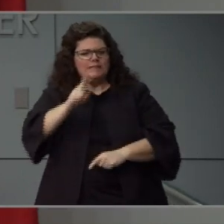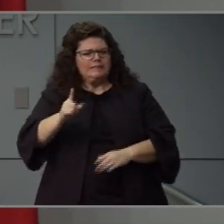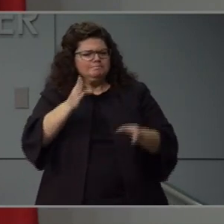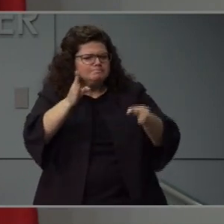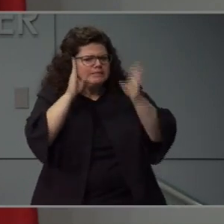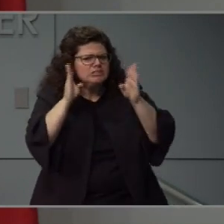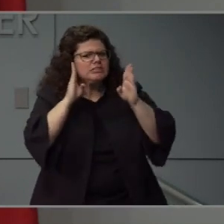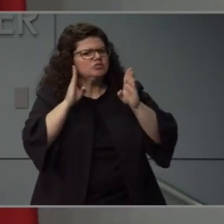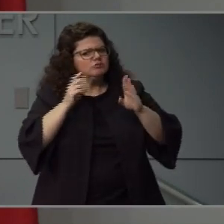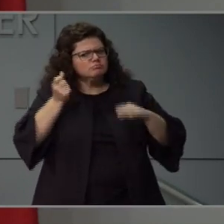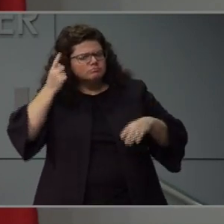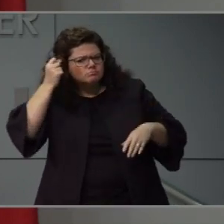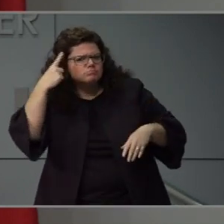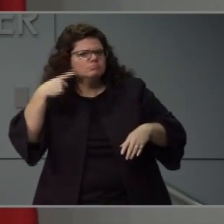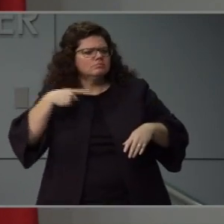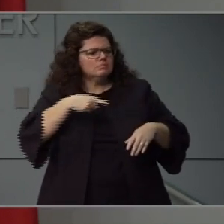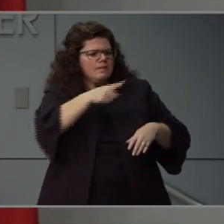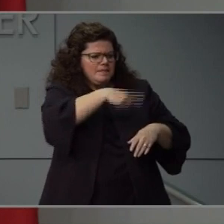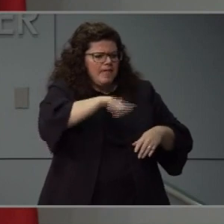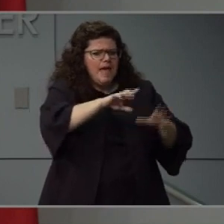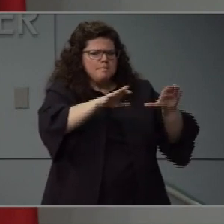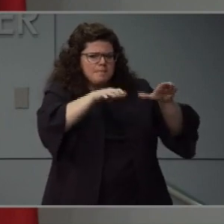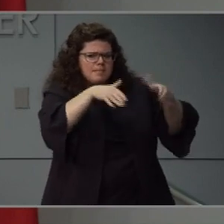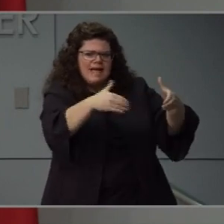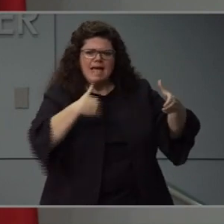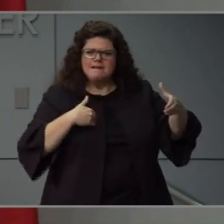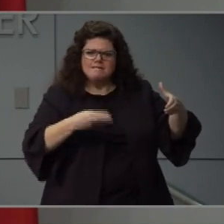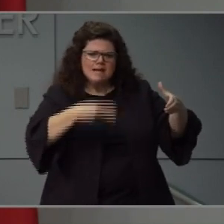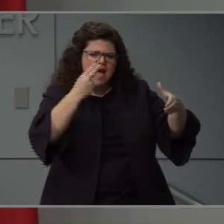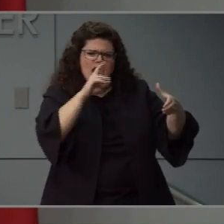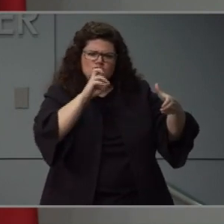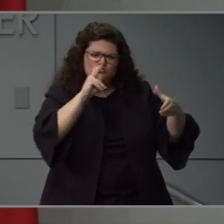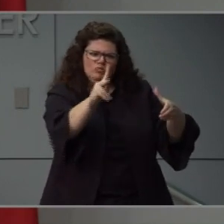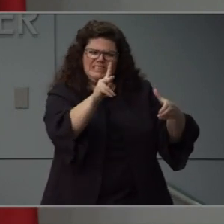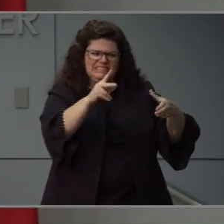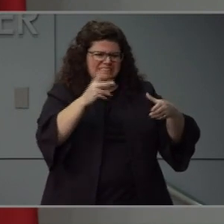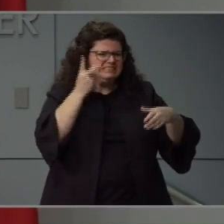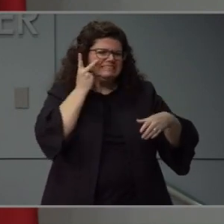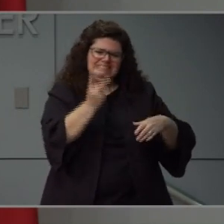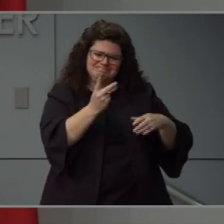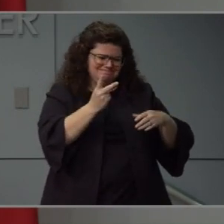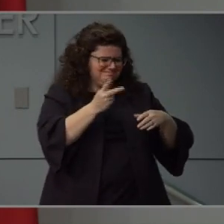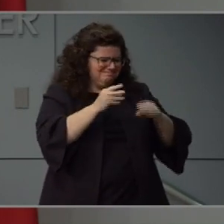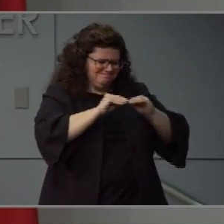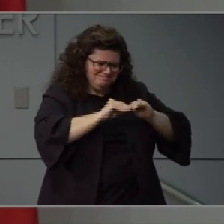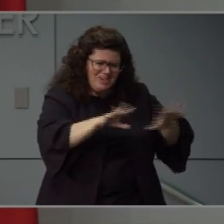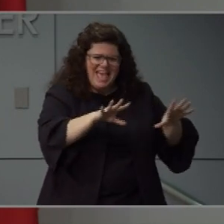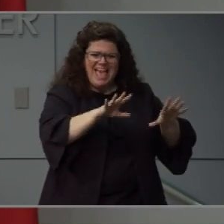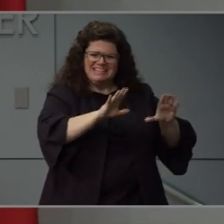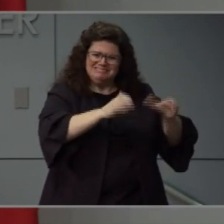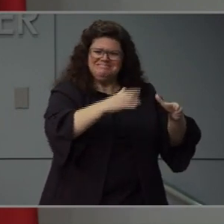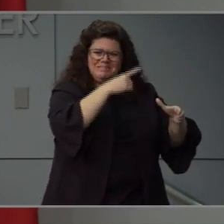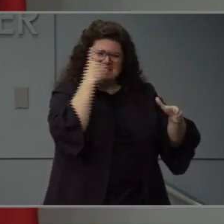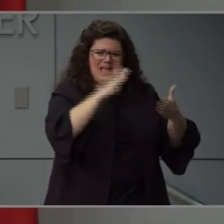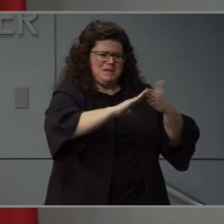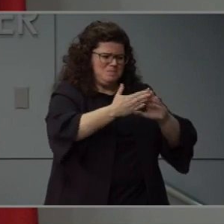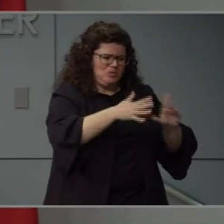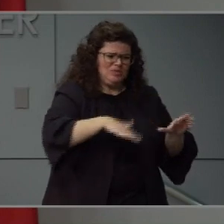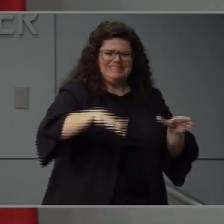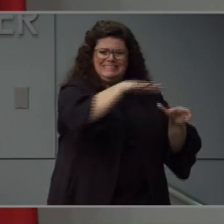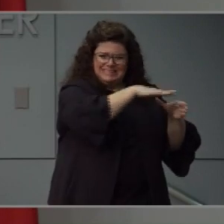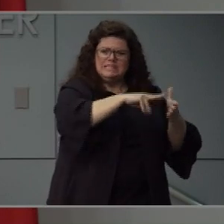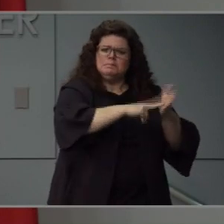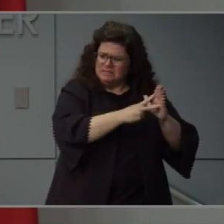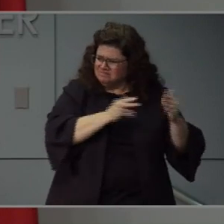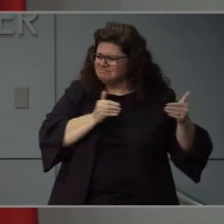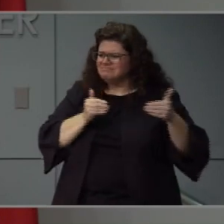that have higher exposure risk, that have higher penetration of the virus in the communities that they live in. And so it's